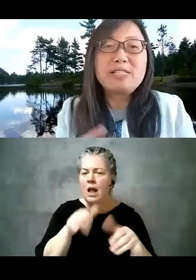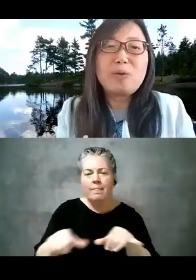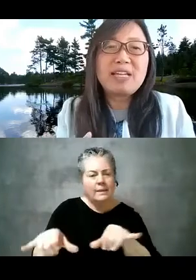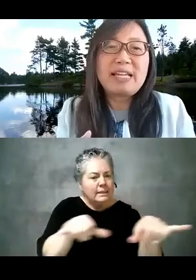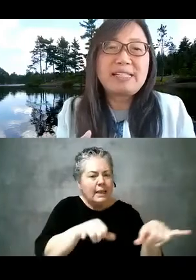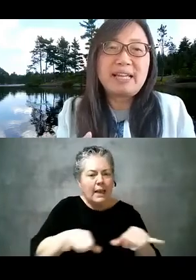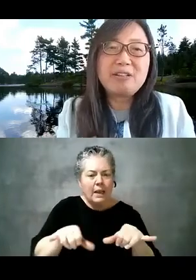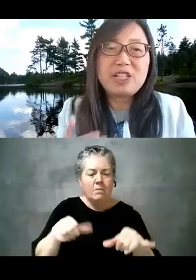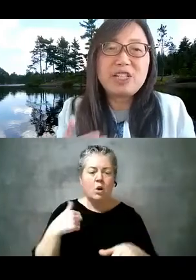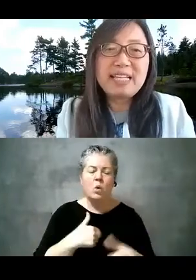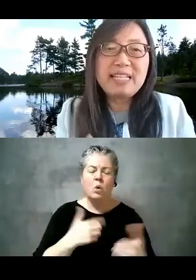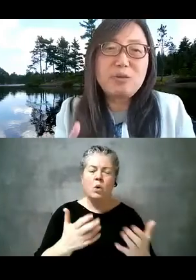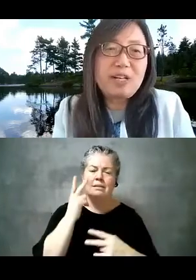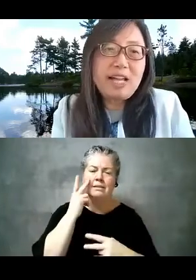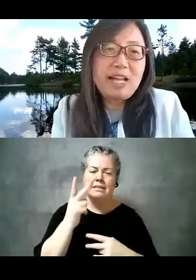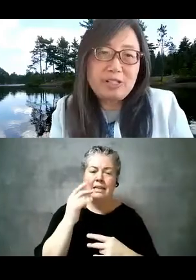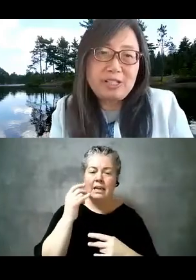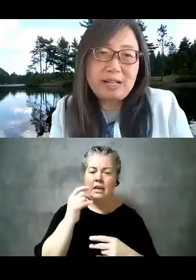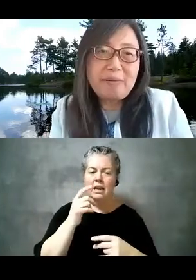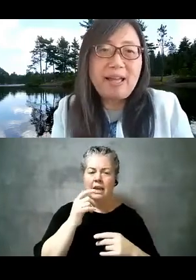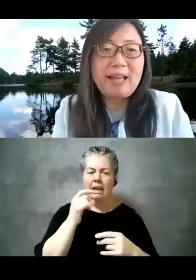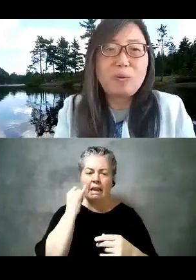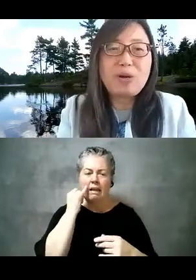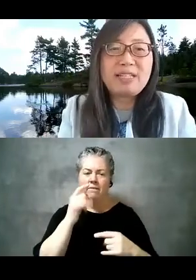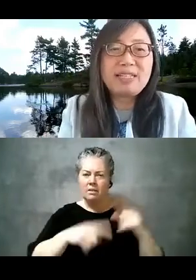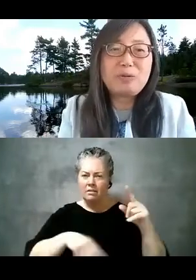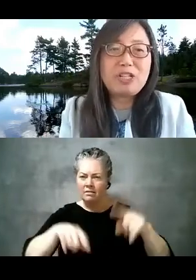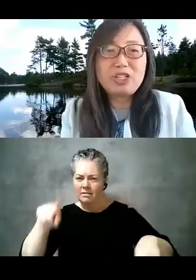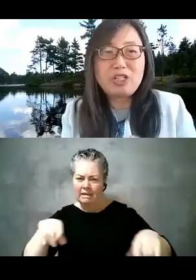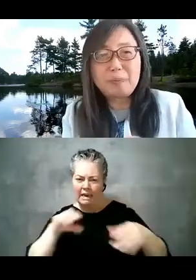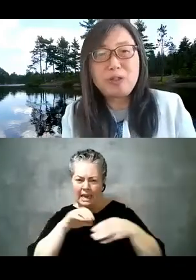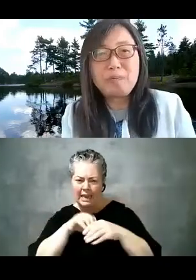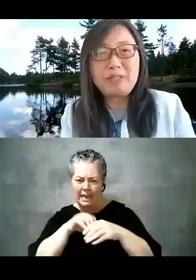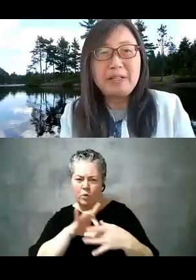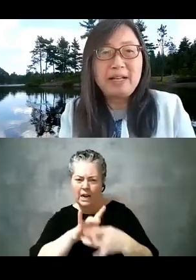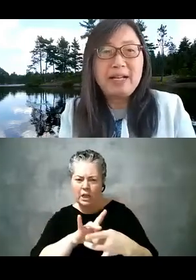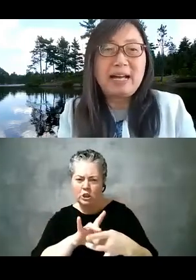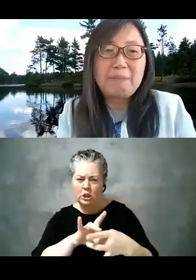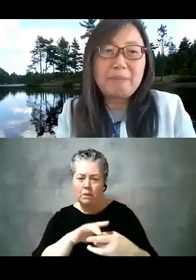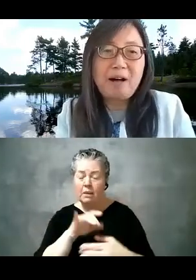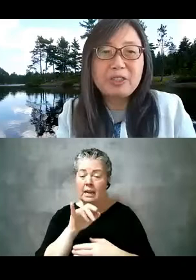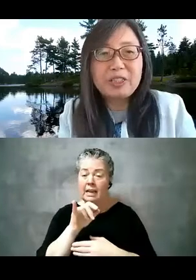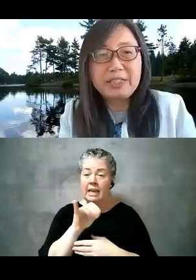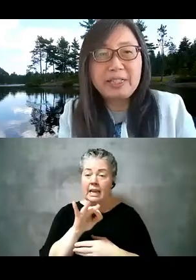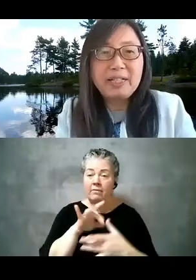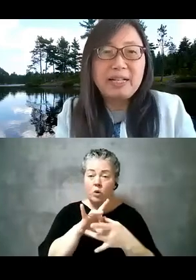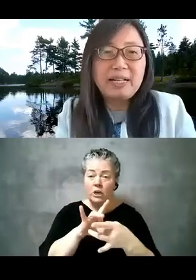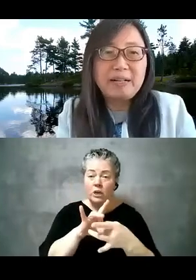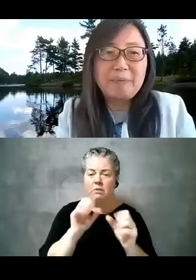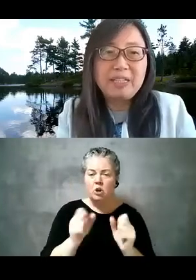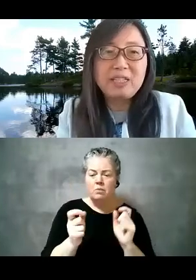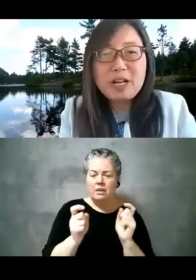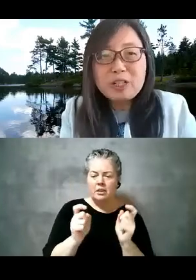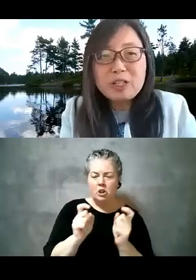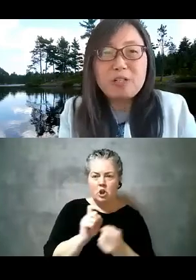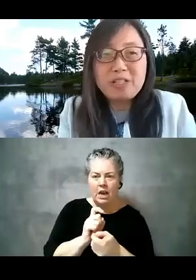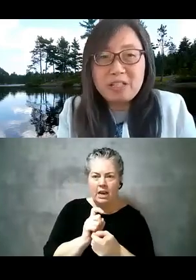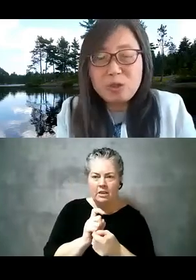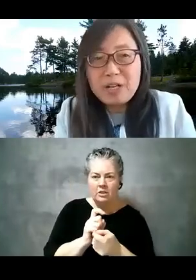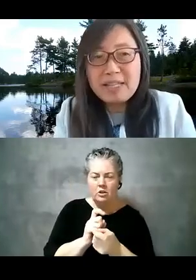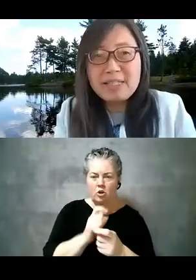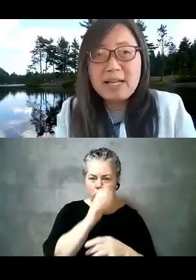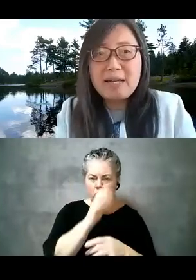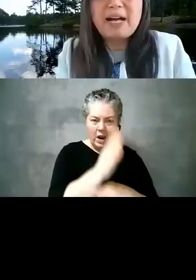want to see whether there's a heterogeneity in a relationship and whether the relationship could be altered in direction or